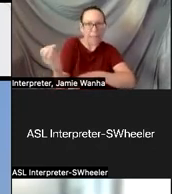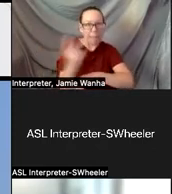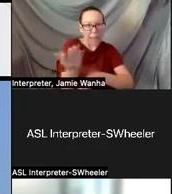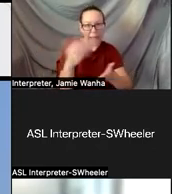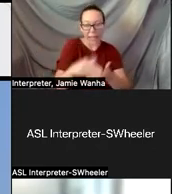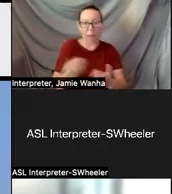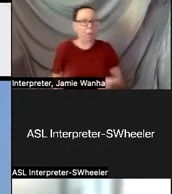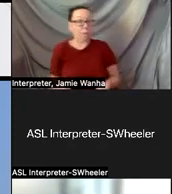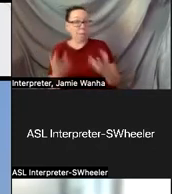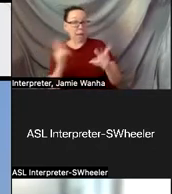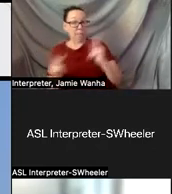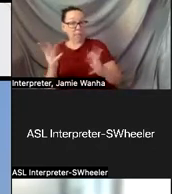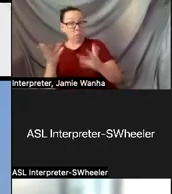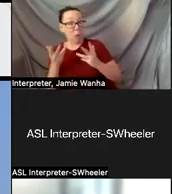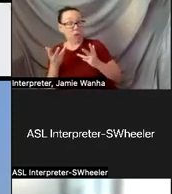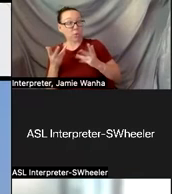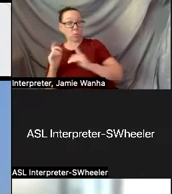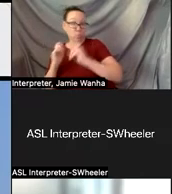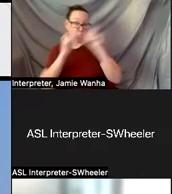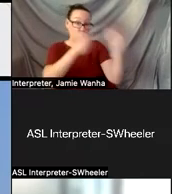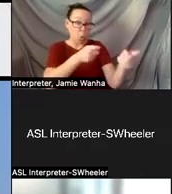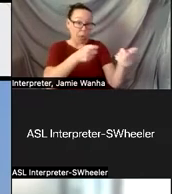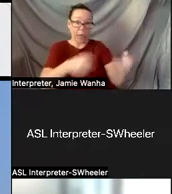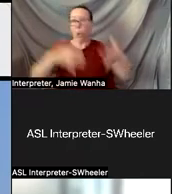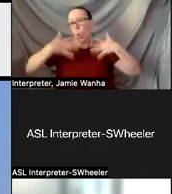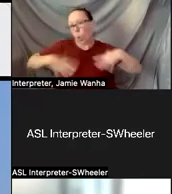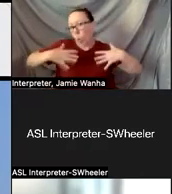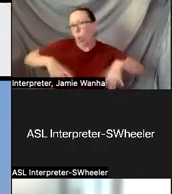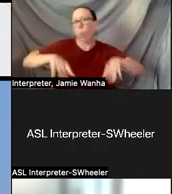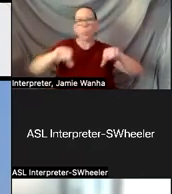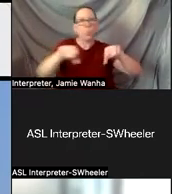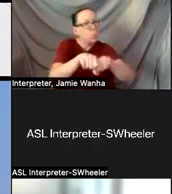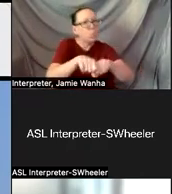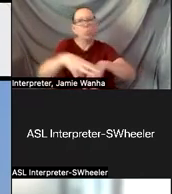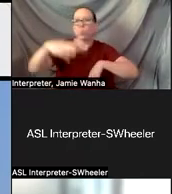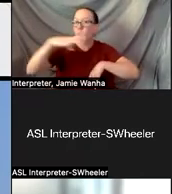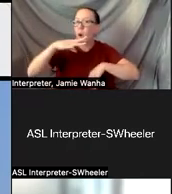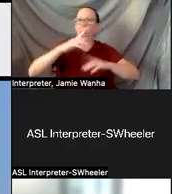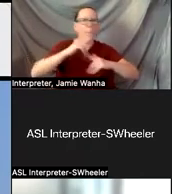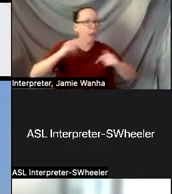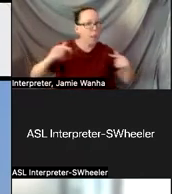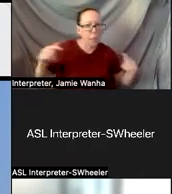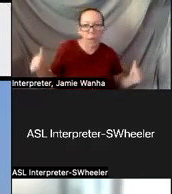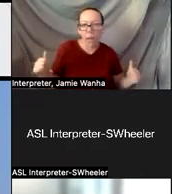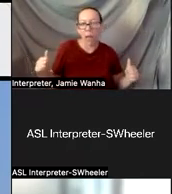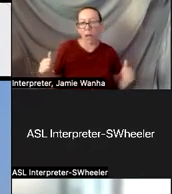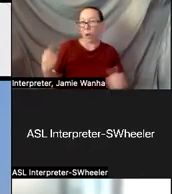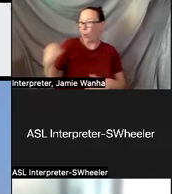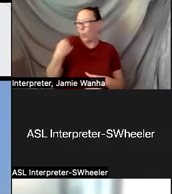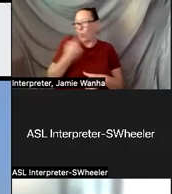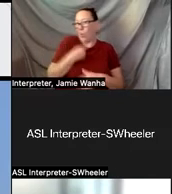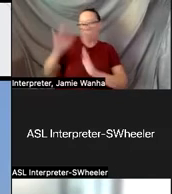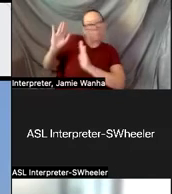donate material things. And we, of course, don't recommend that. If you can bring cash into the county, that's the